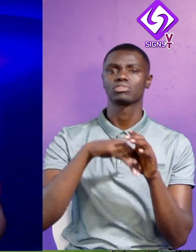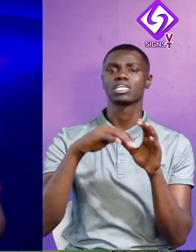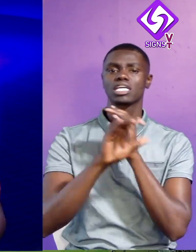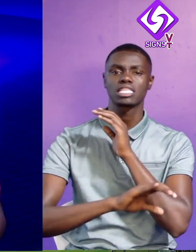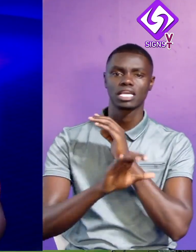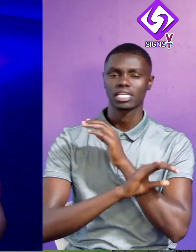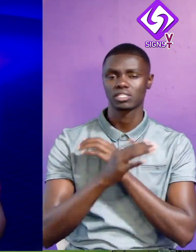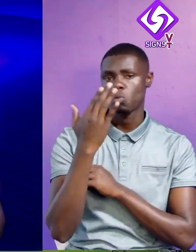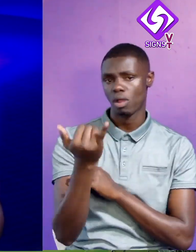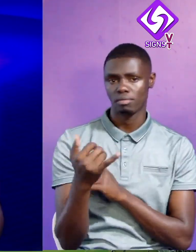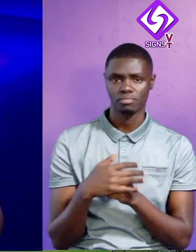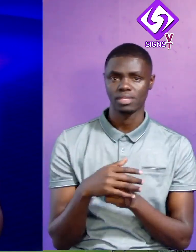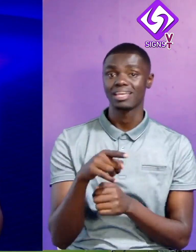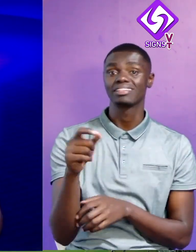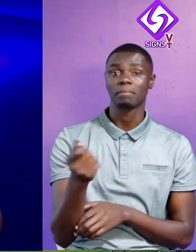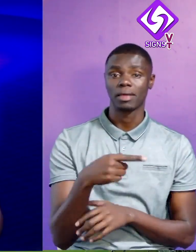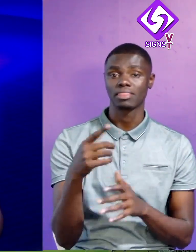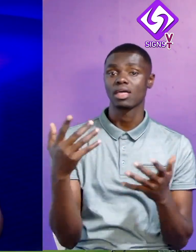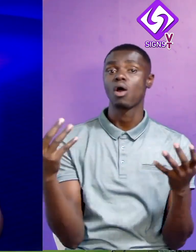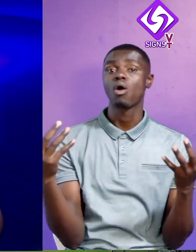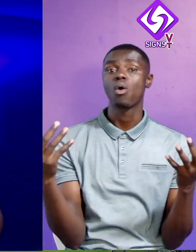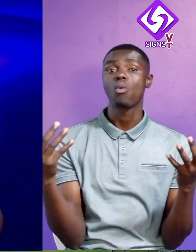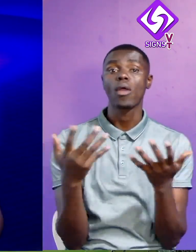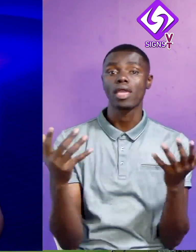because it's a month yenye tuna celebrate